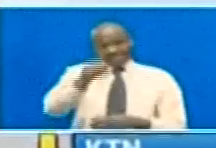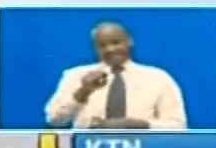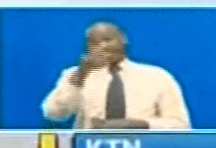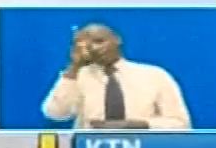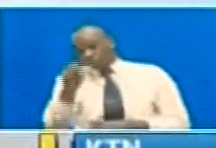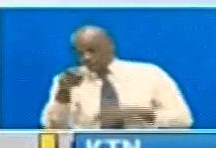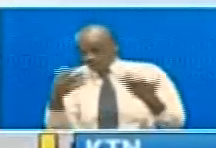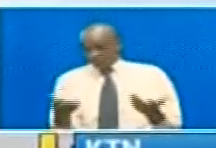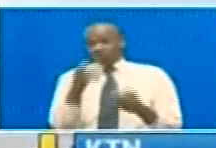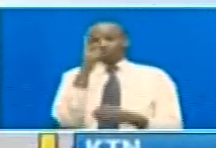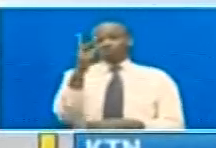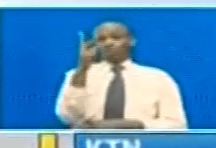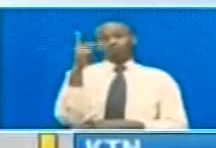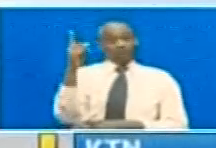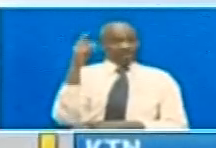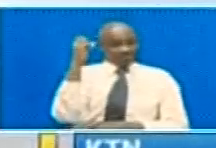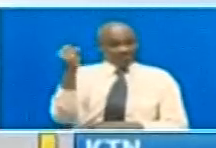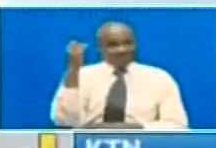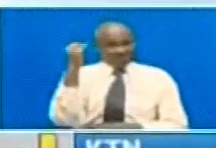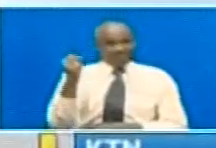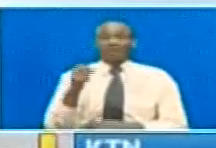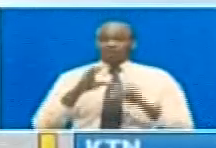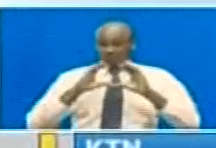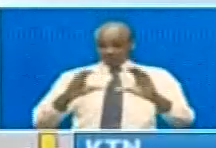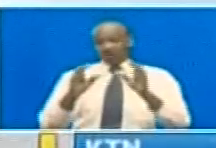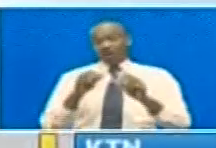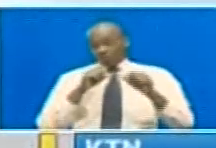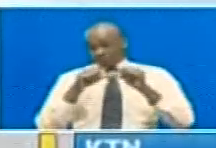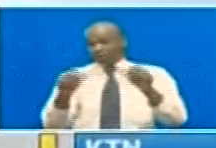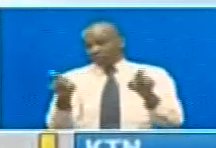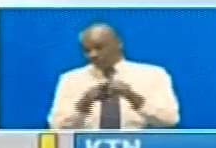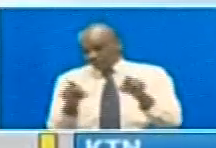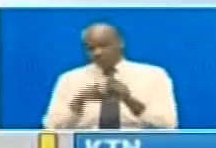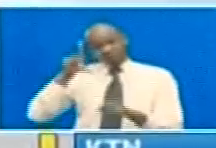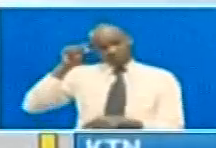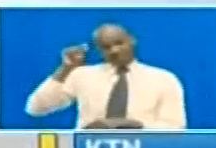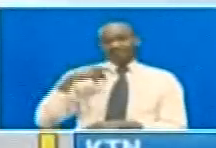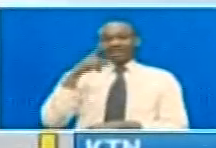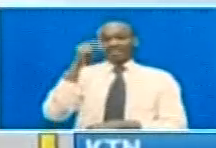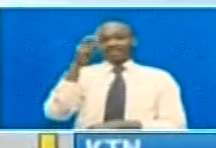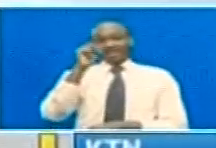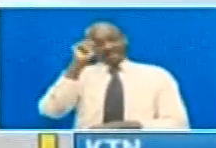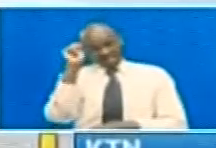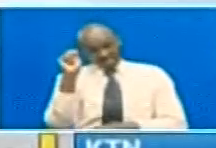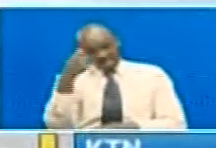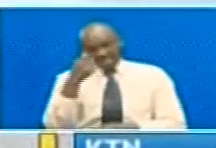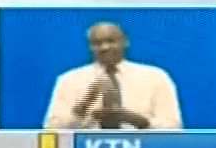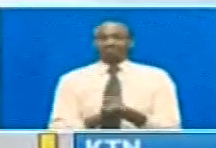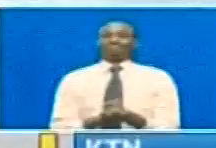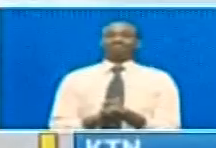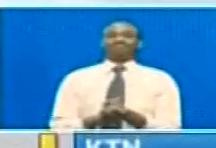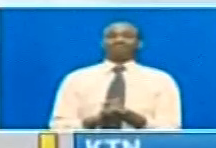to the number 22155. You can join that conversation on Twitter as well, at KTN Kenya, at Ben underscore Kitili,